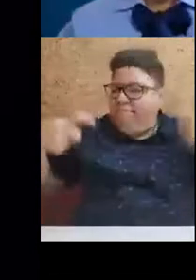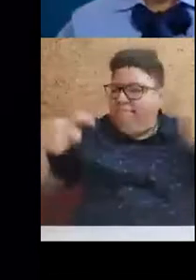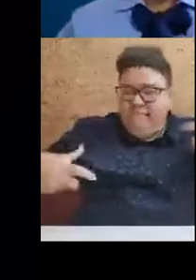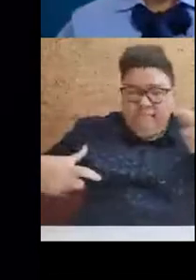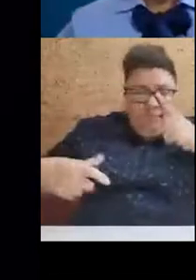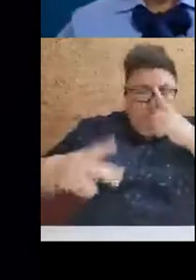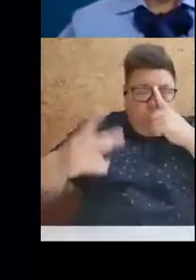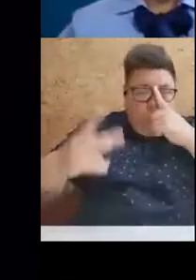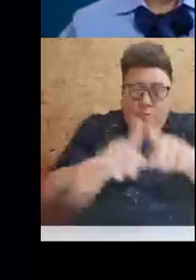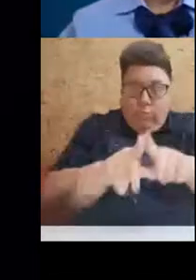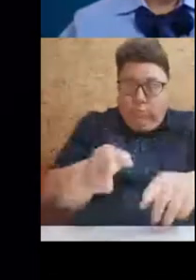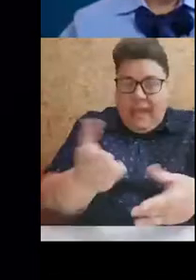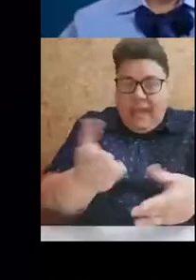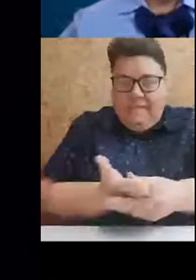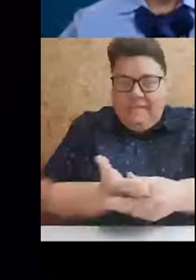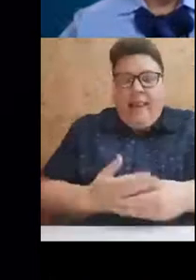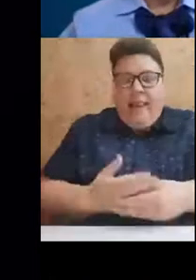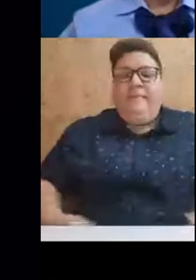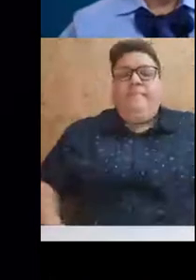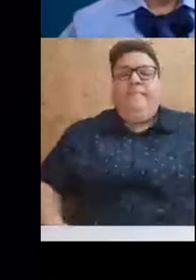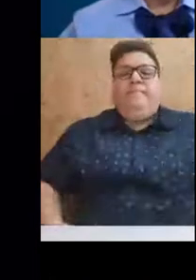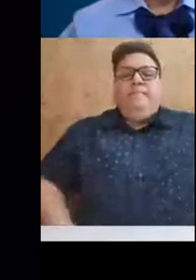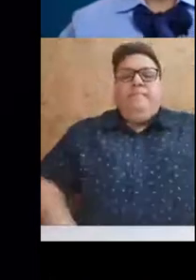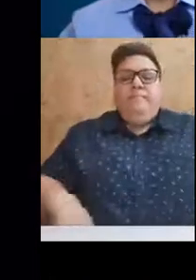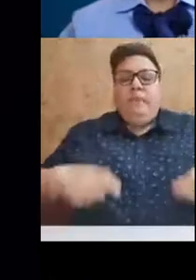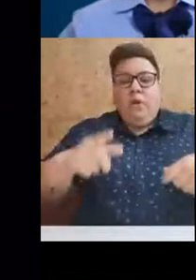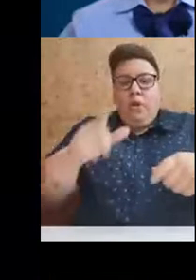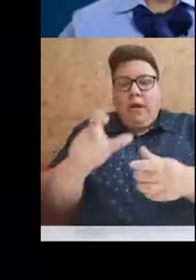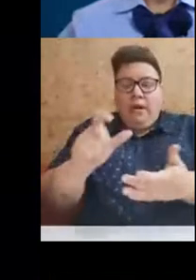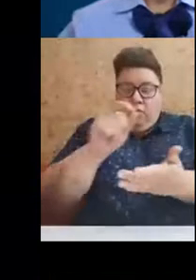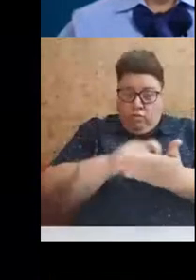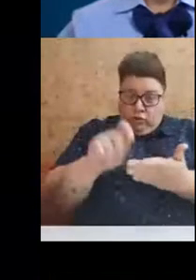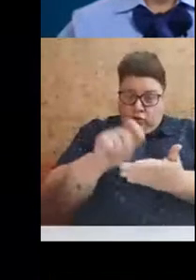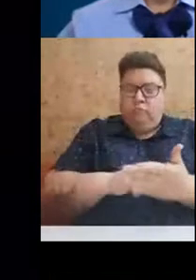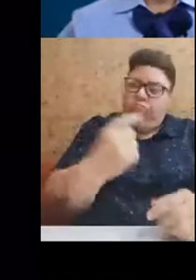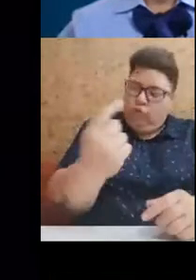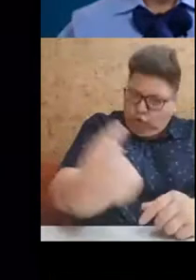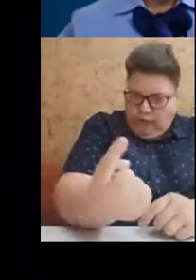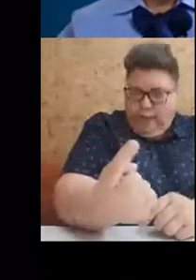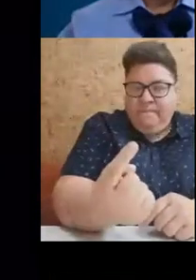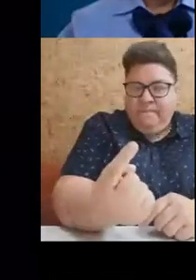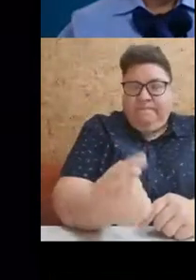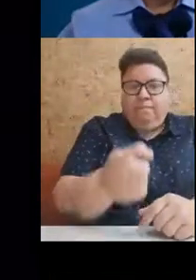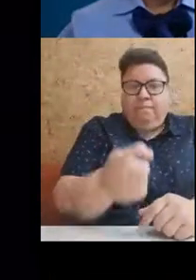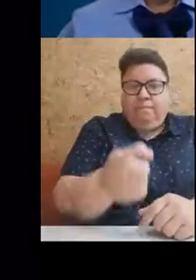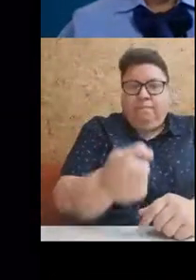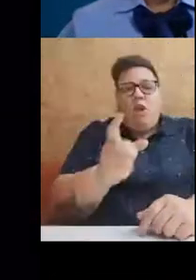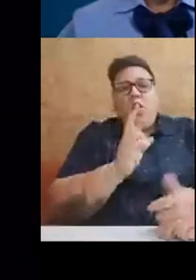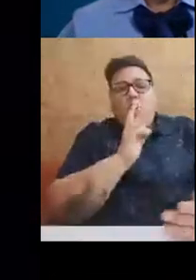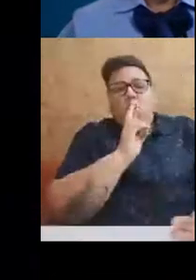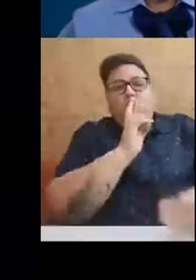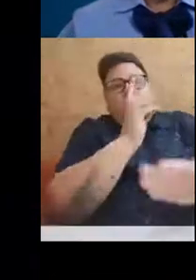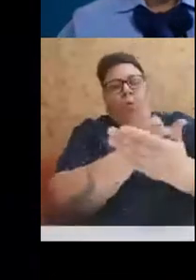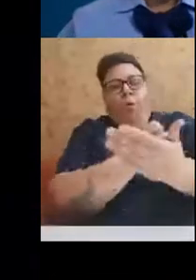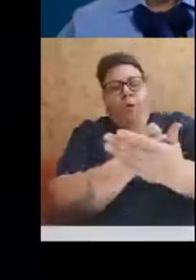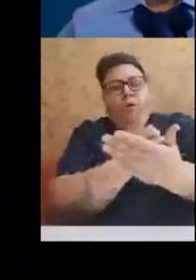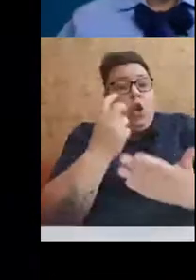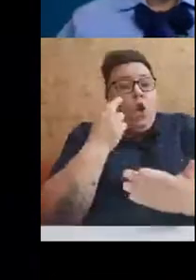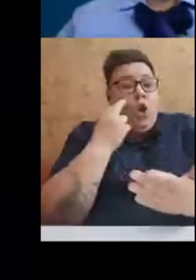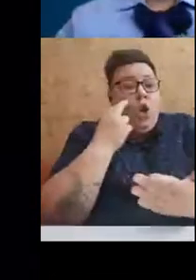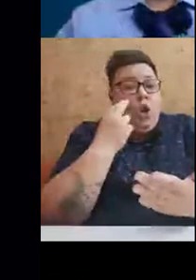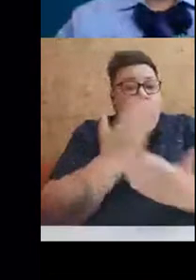can do your registration. You can register yourself. You can request a notice of registration. We need that